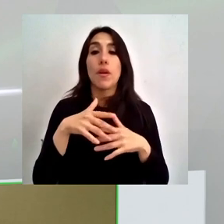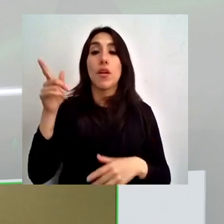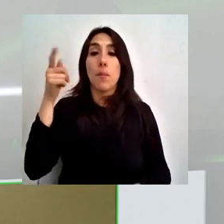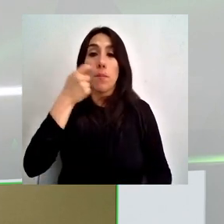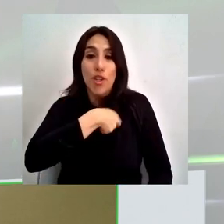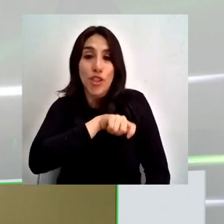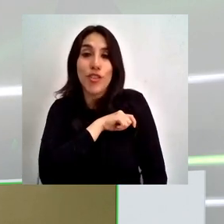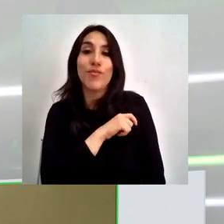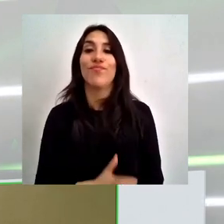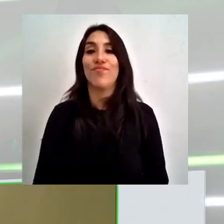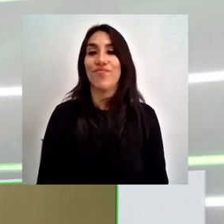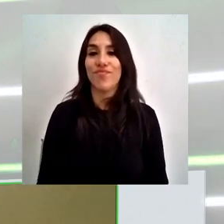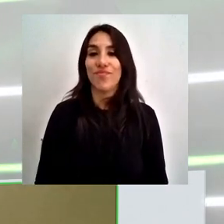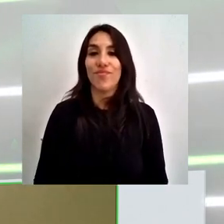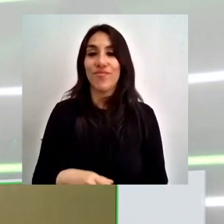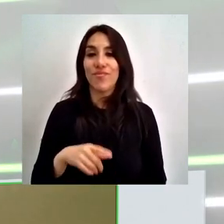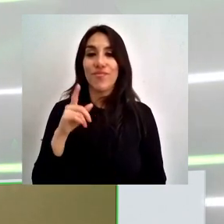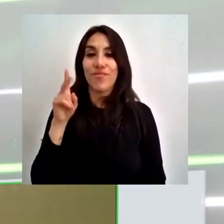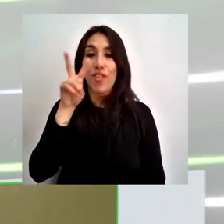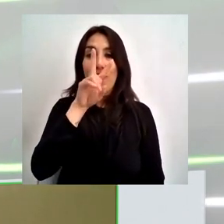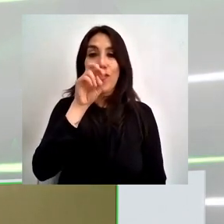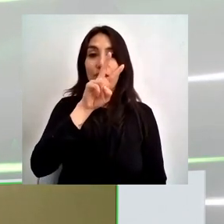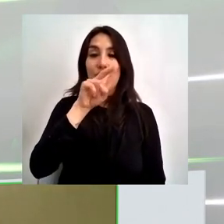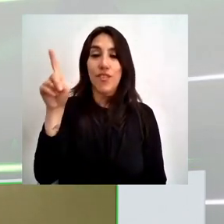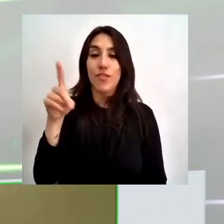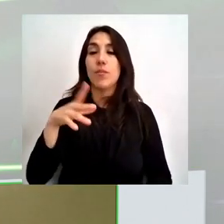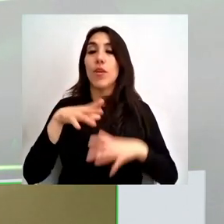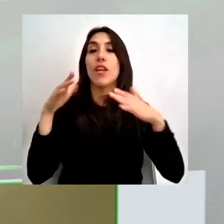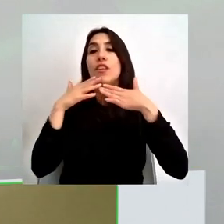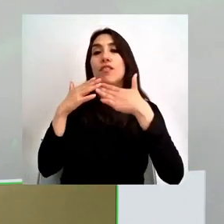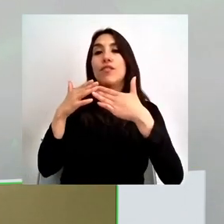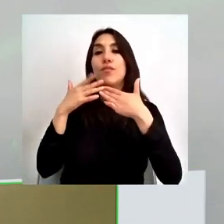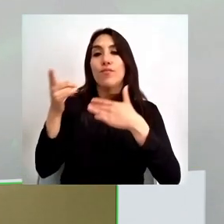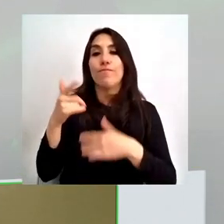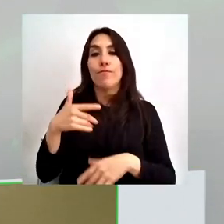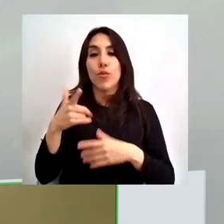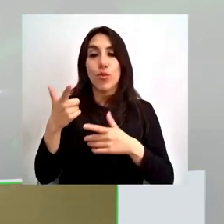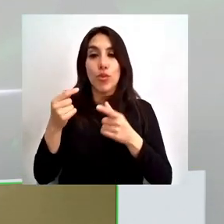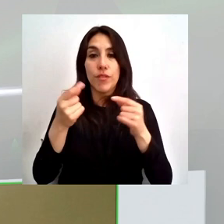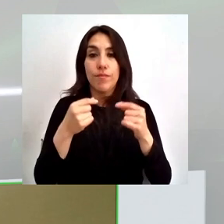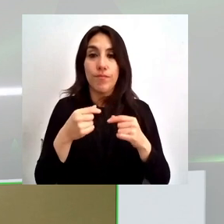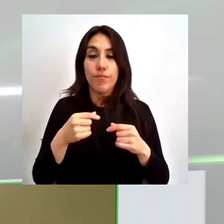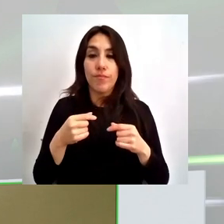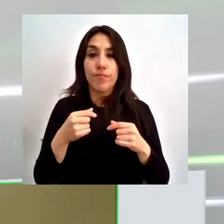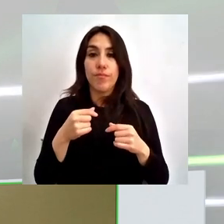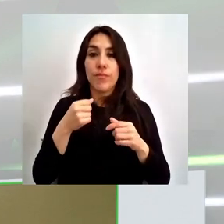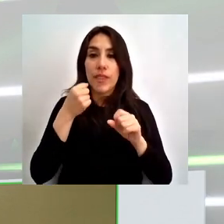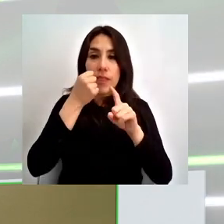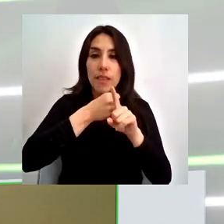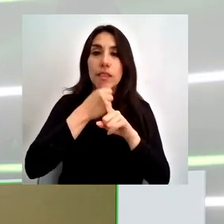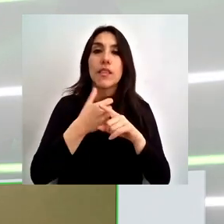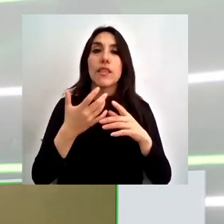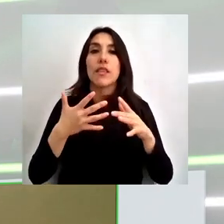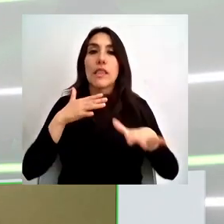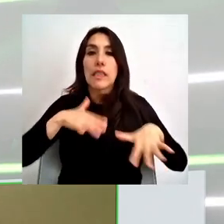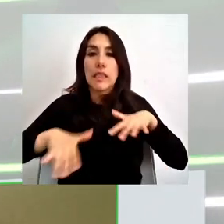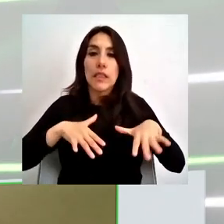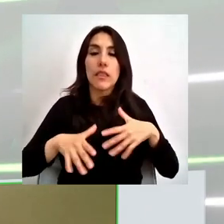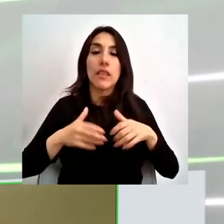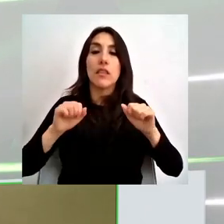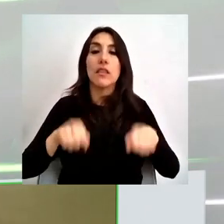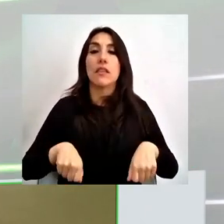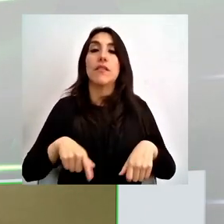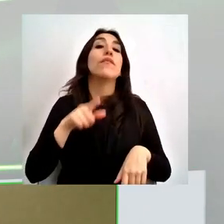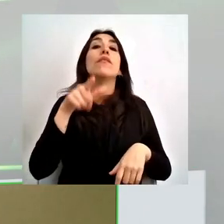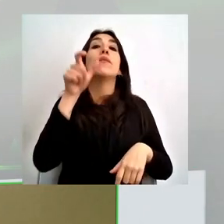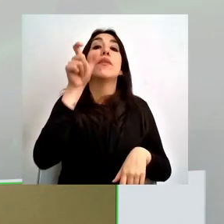world in this year, 2021. We thank you for all you have done for the protection of the rights of